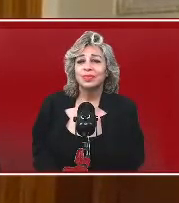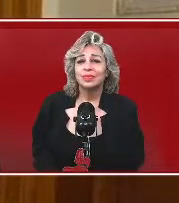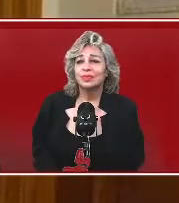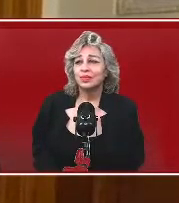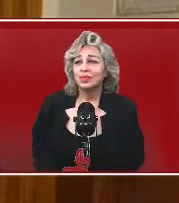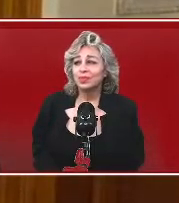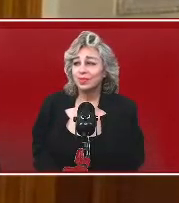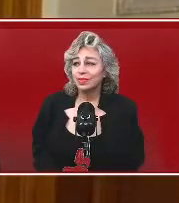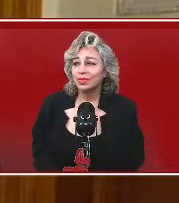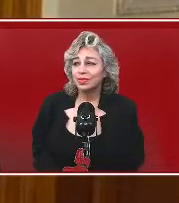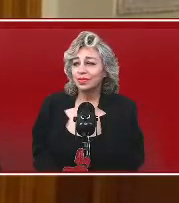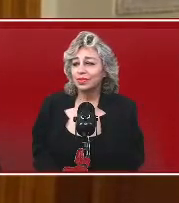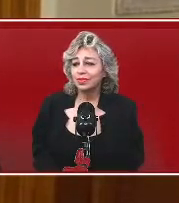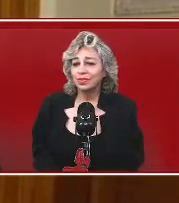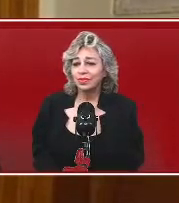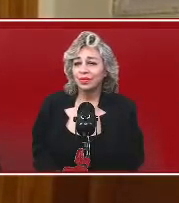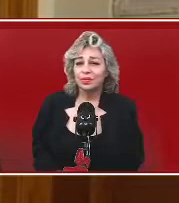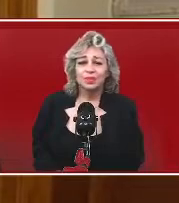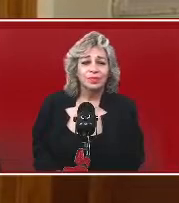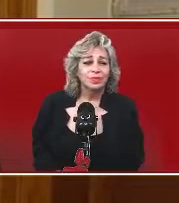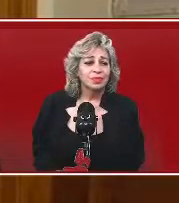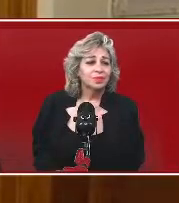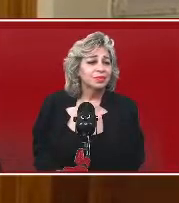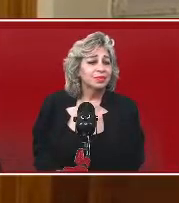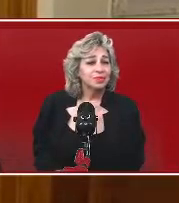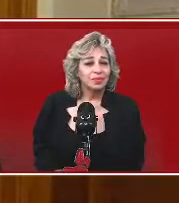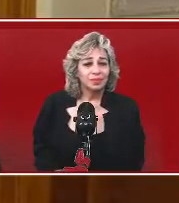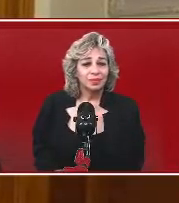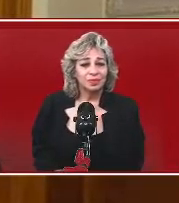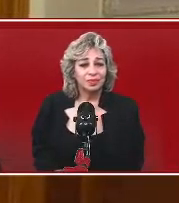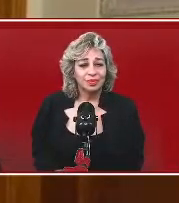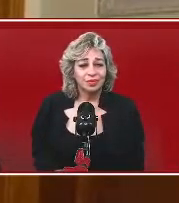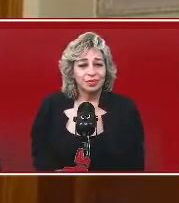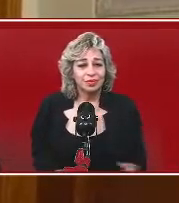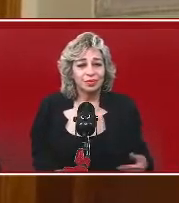fue una actitud